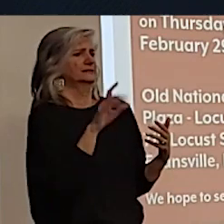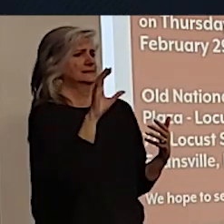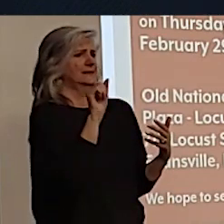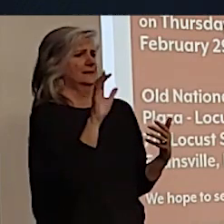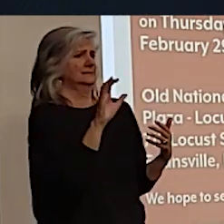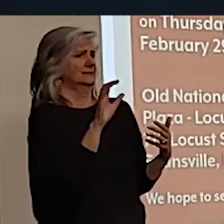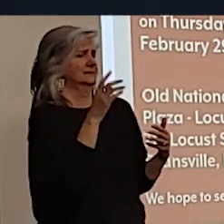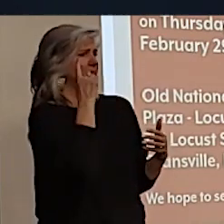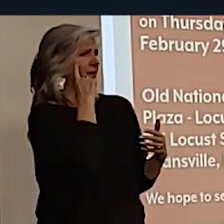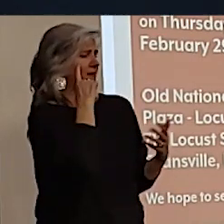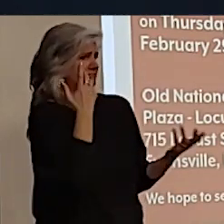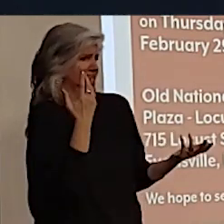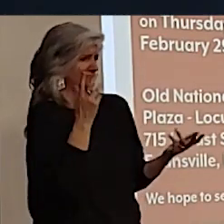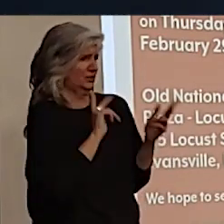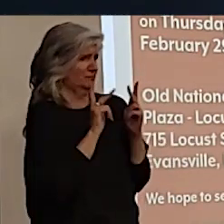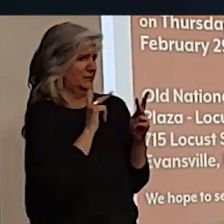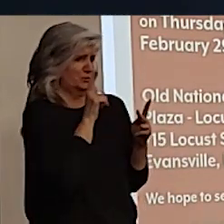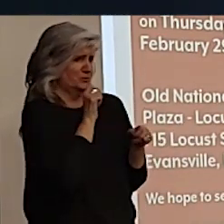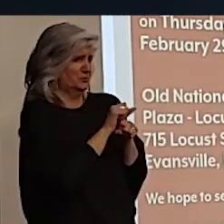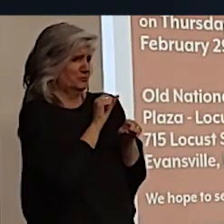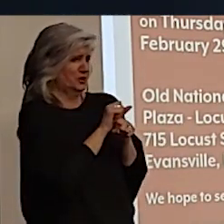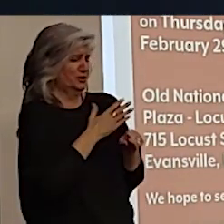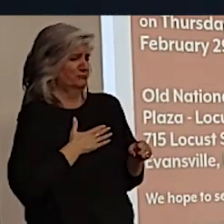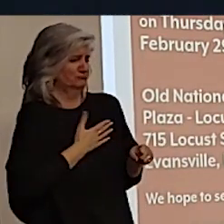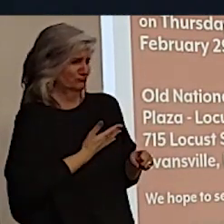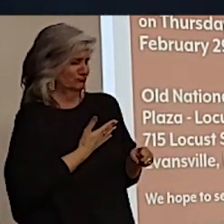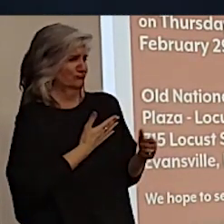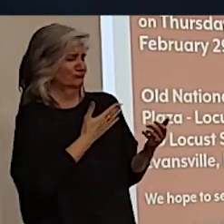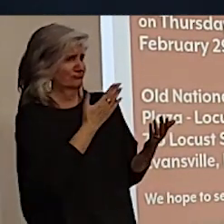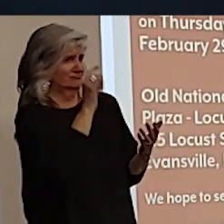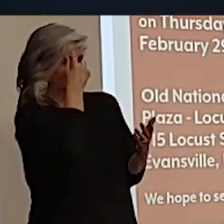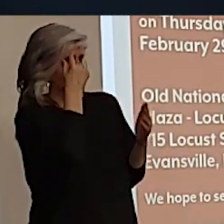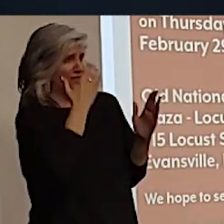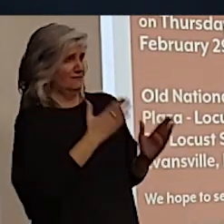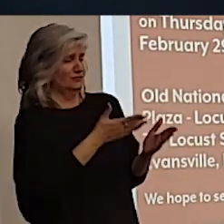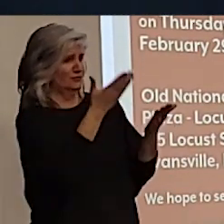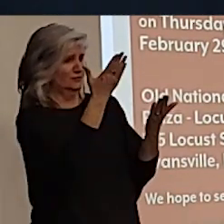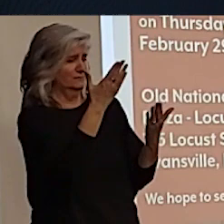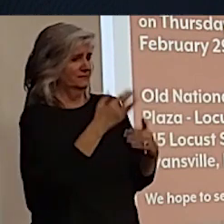mind, when you have folks that work at the will and pleasure of the governor,